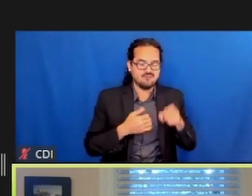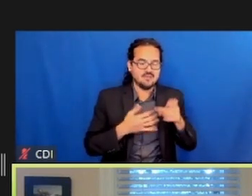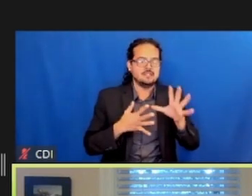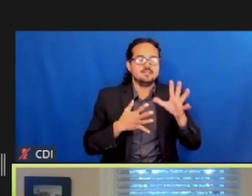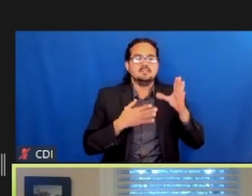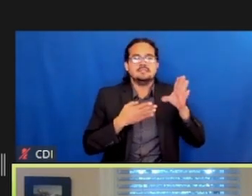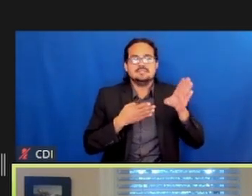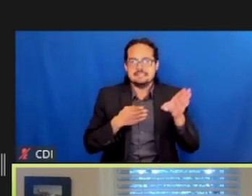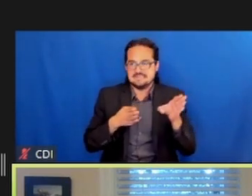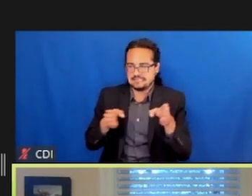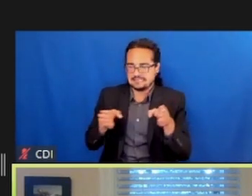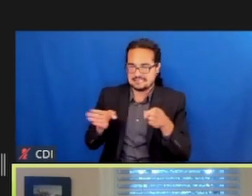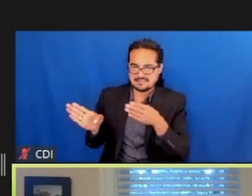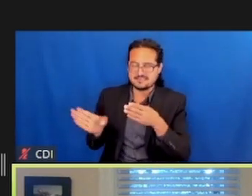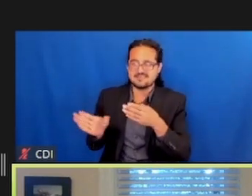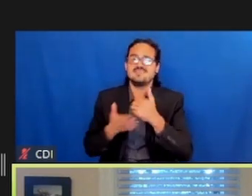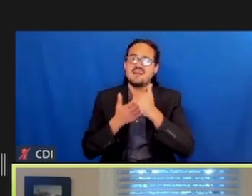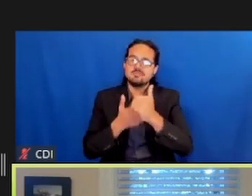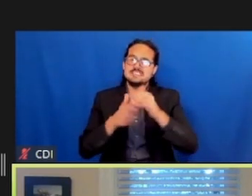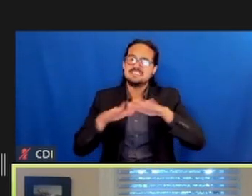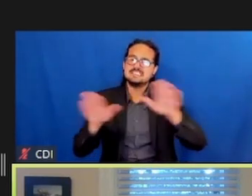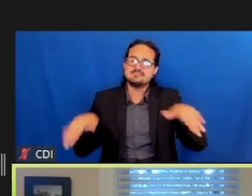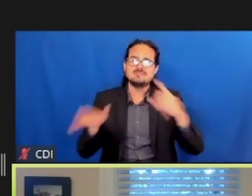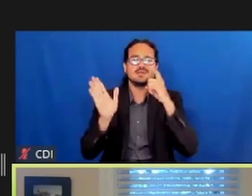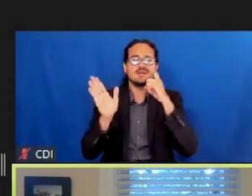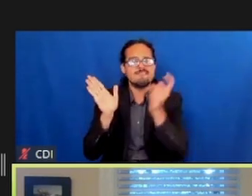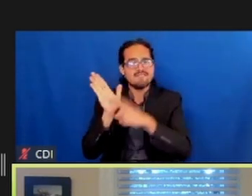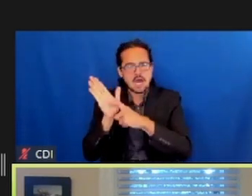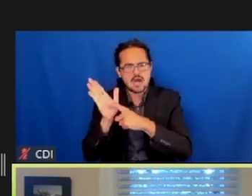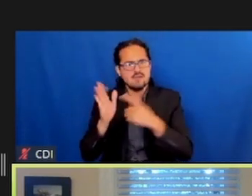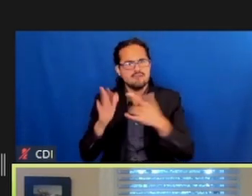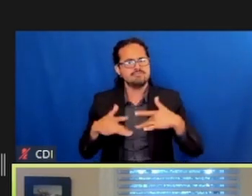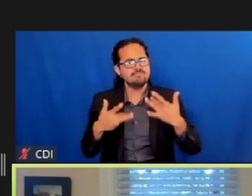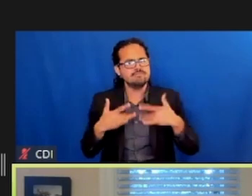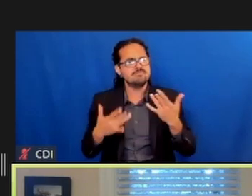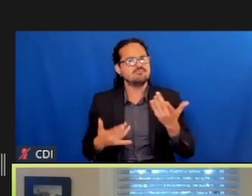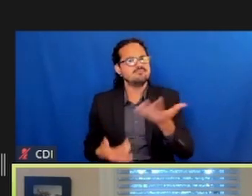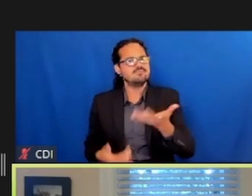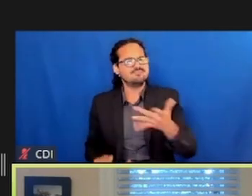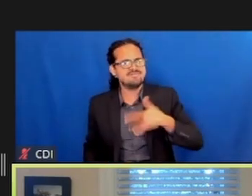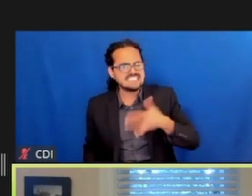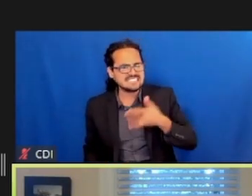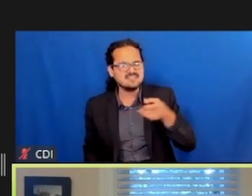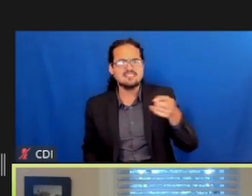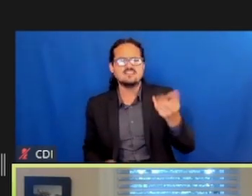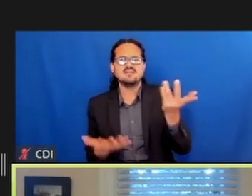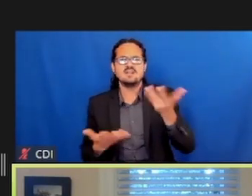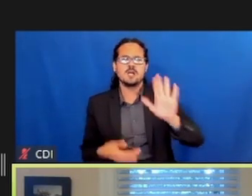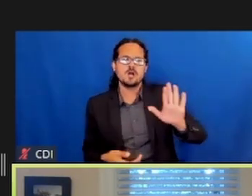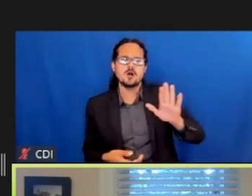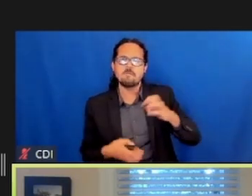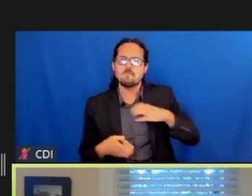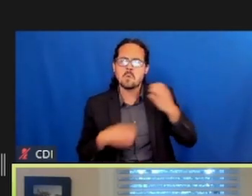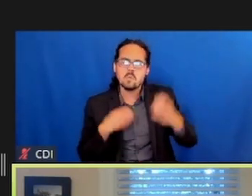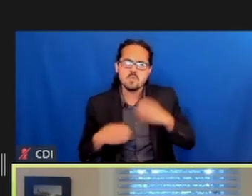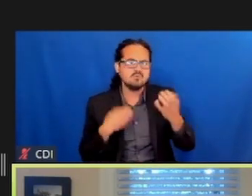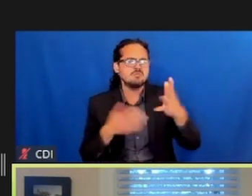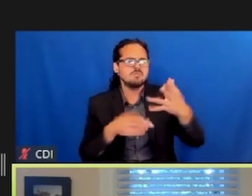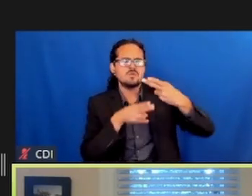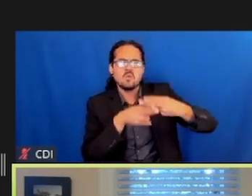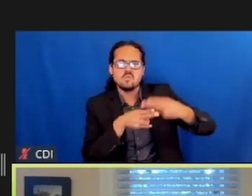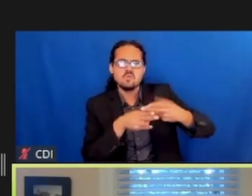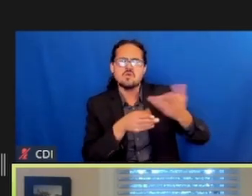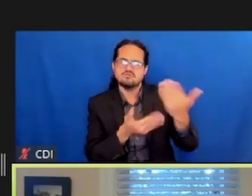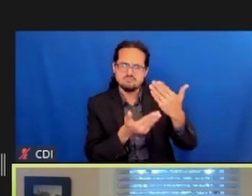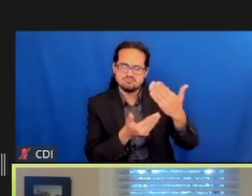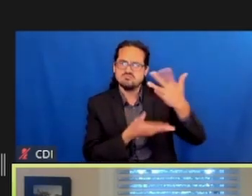just acting out, help them identify what's happening and talk about it, help them build social connections. Many kids were in different